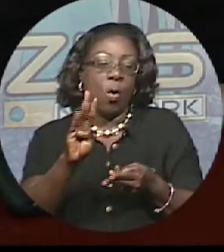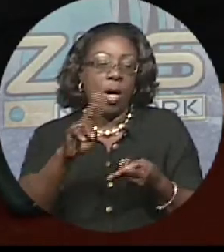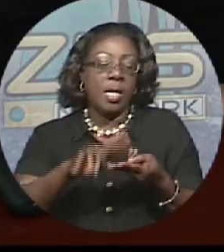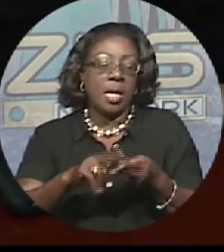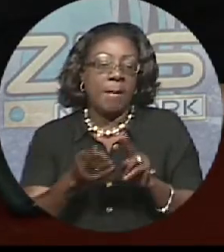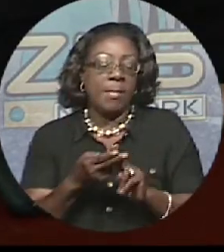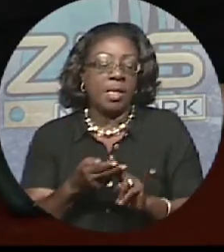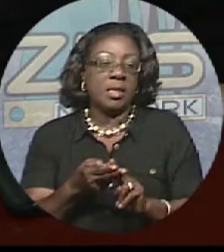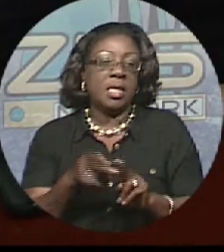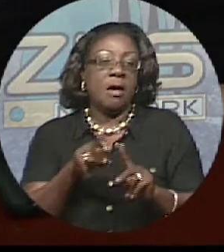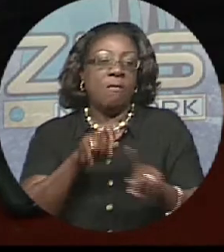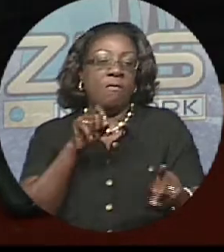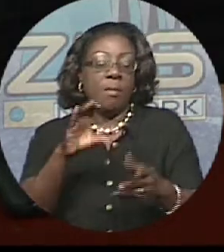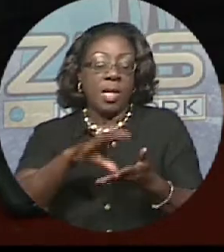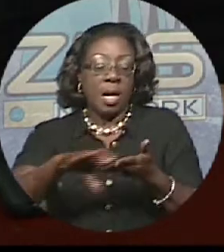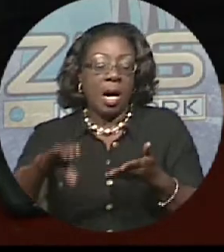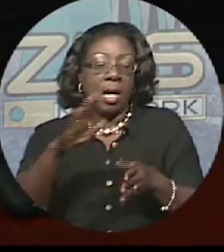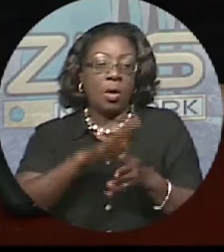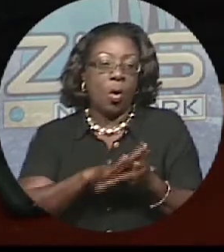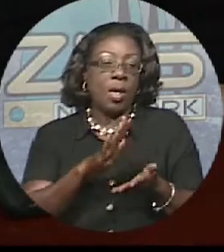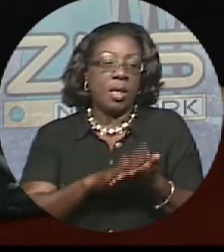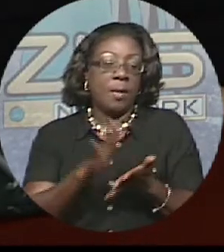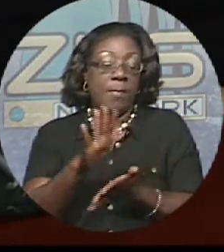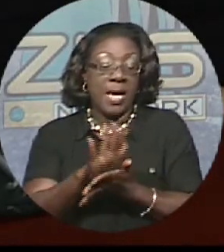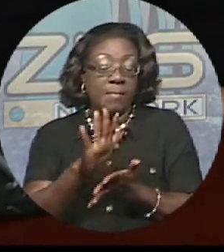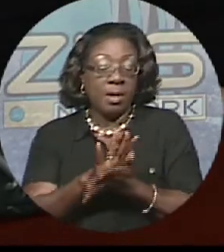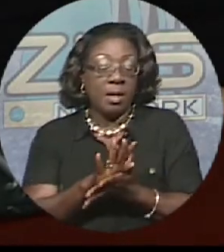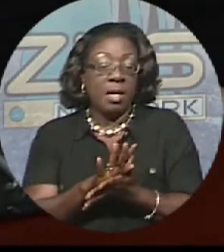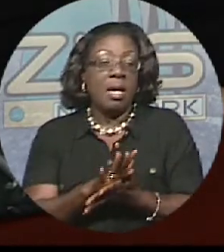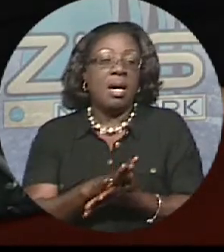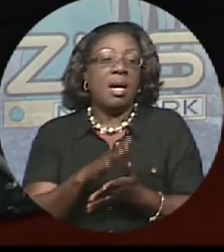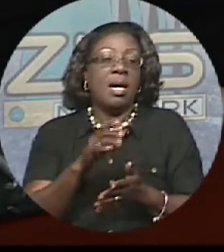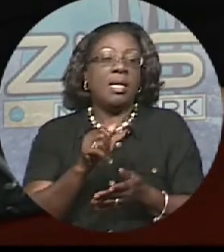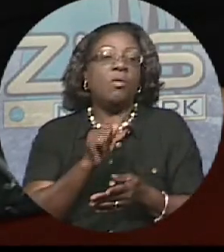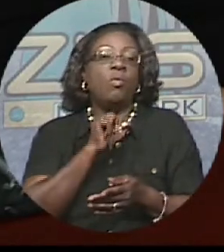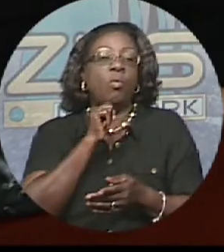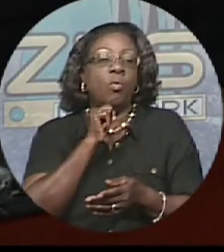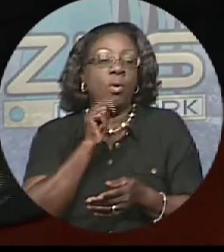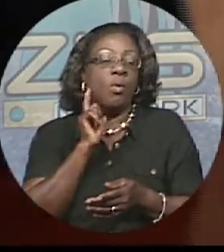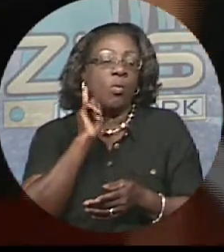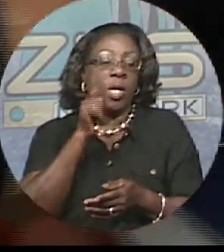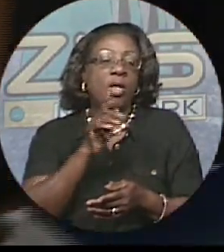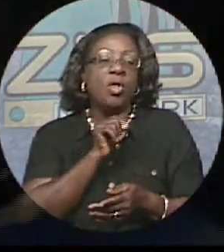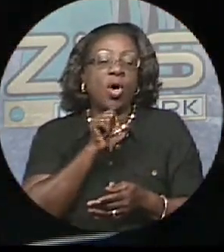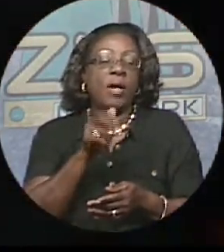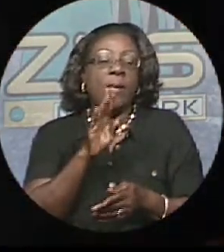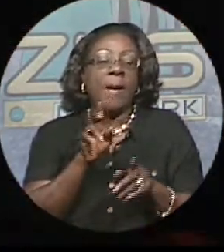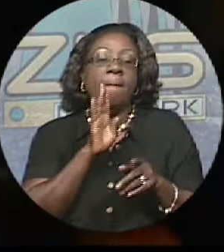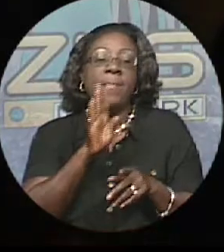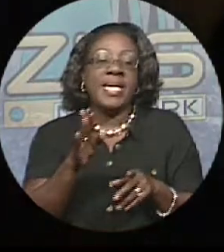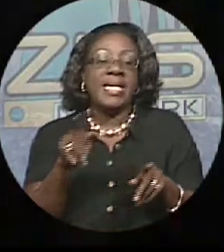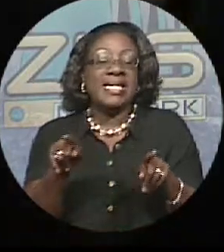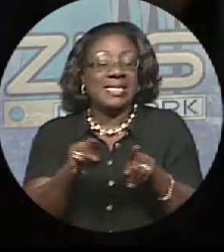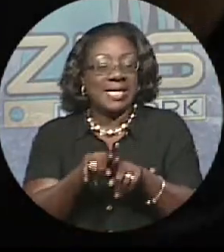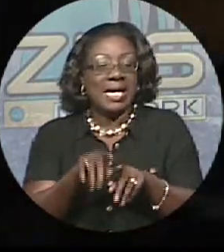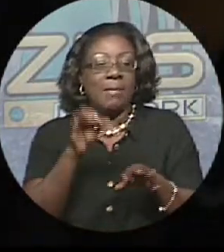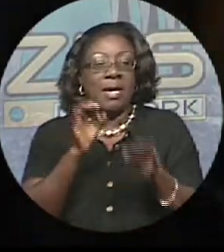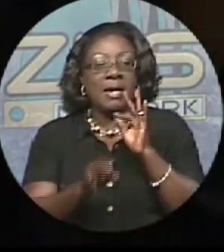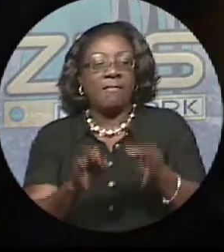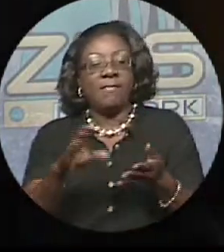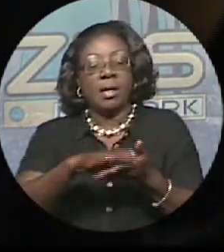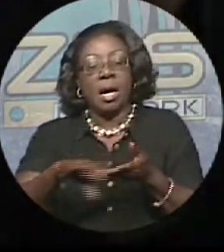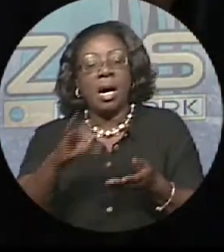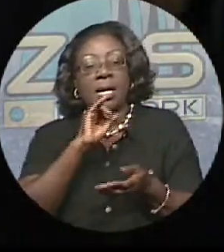4 digits on the receipts. You'll find 9 times out of 10 that they will not match, because of the fact that the information on the card is not consistent